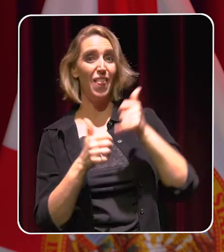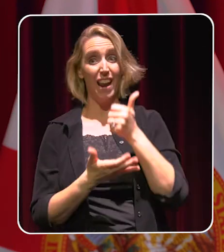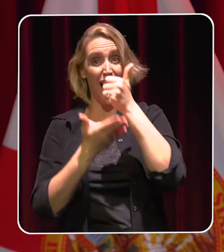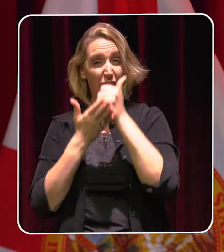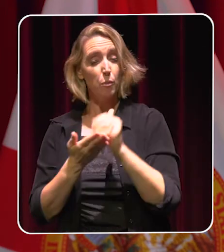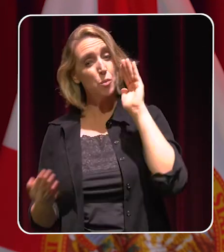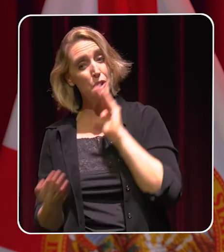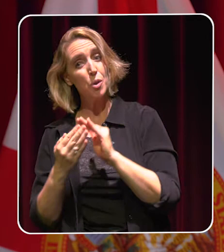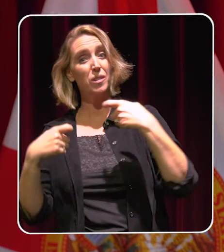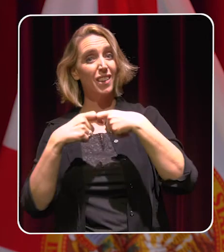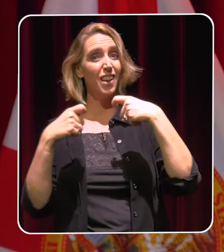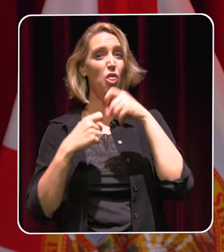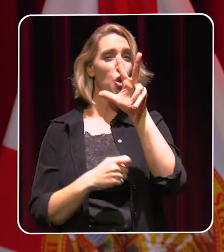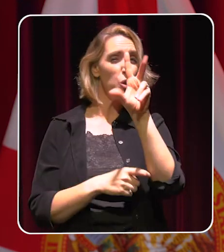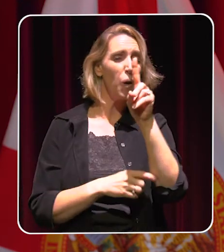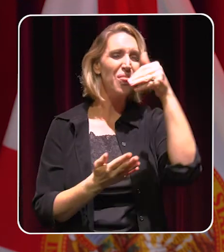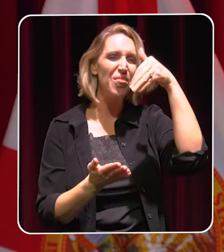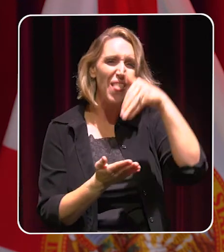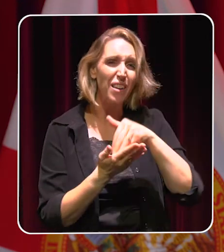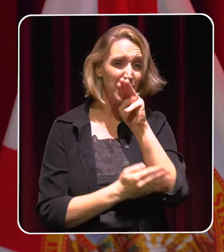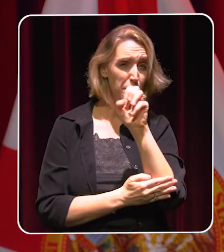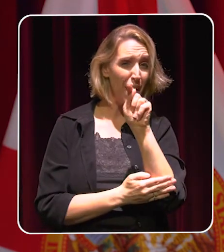than 31,000 metric tons